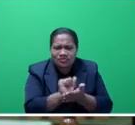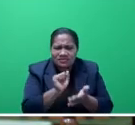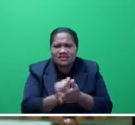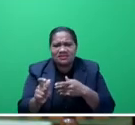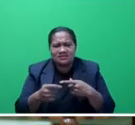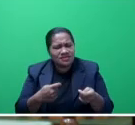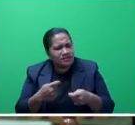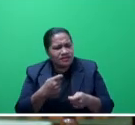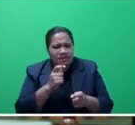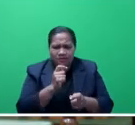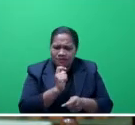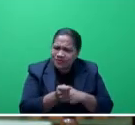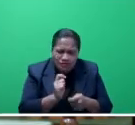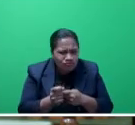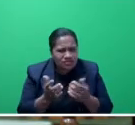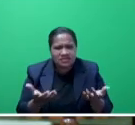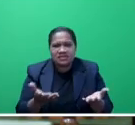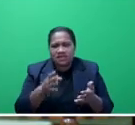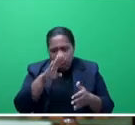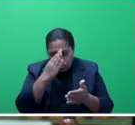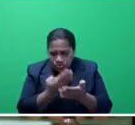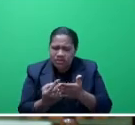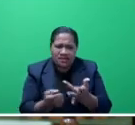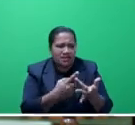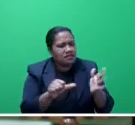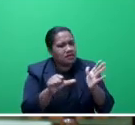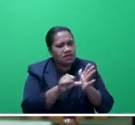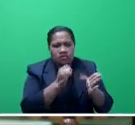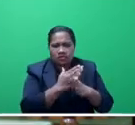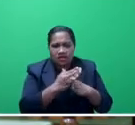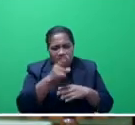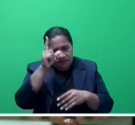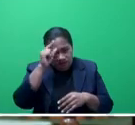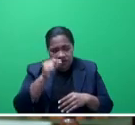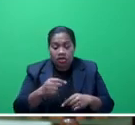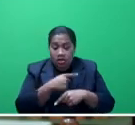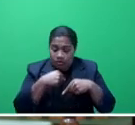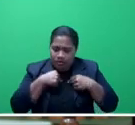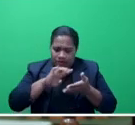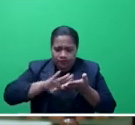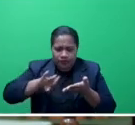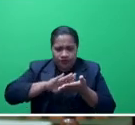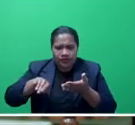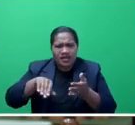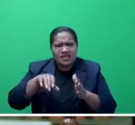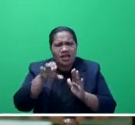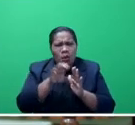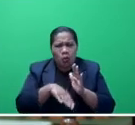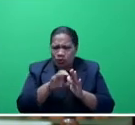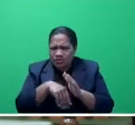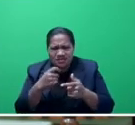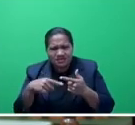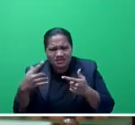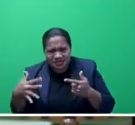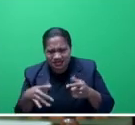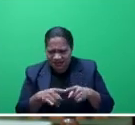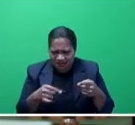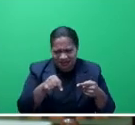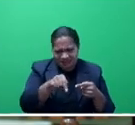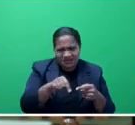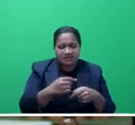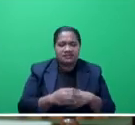and other hardworking Fijians. And we are removing costly, inefficient and outdated bureaucratic processes and